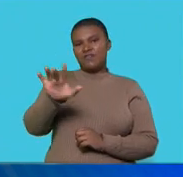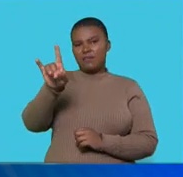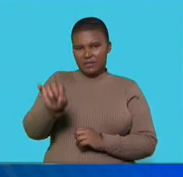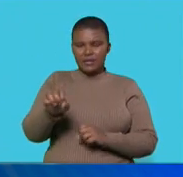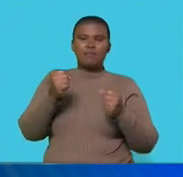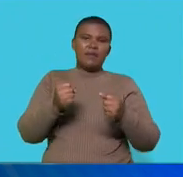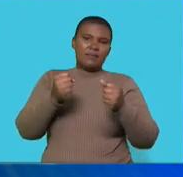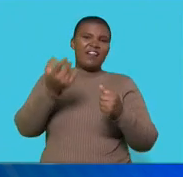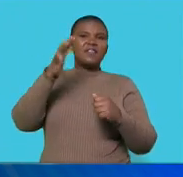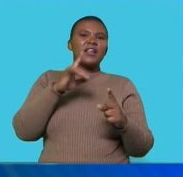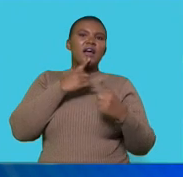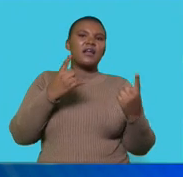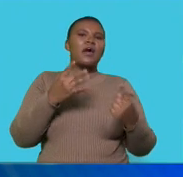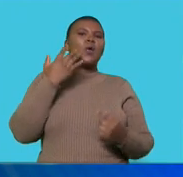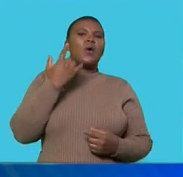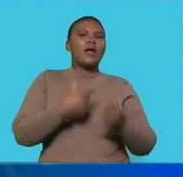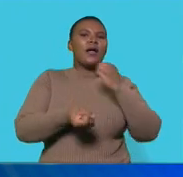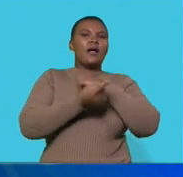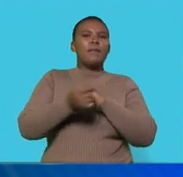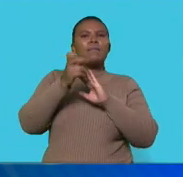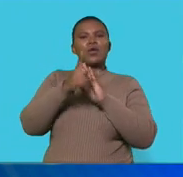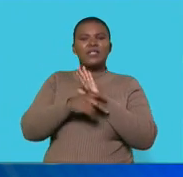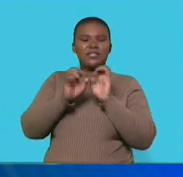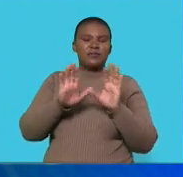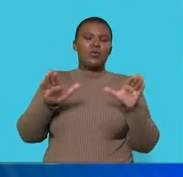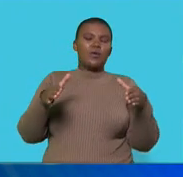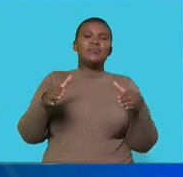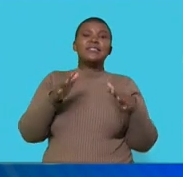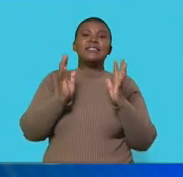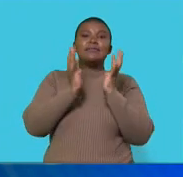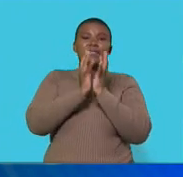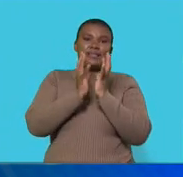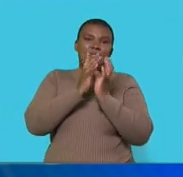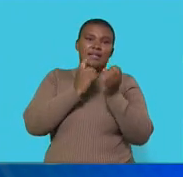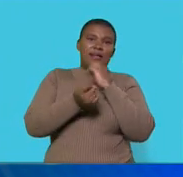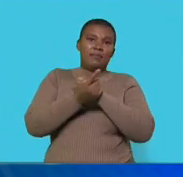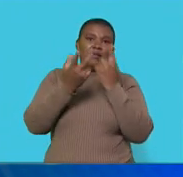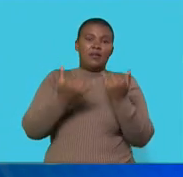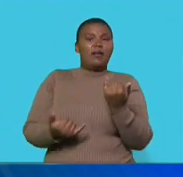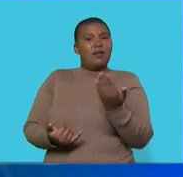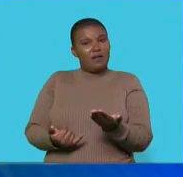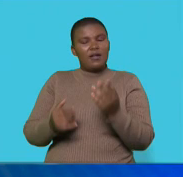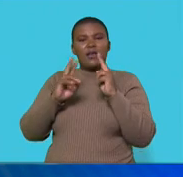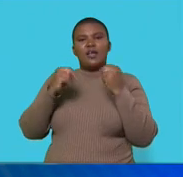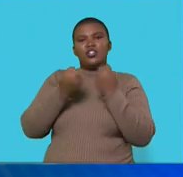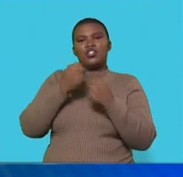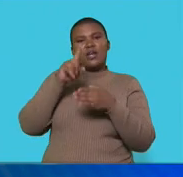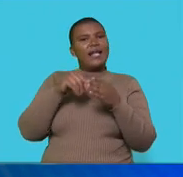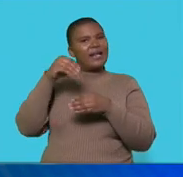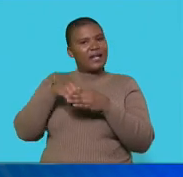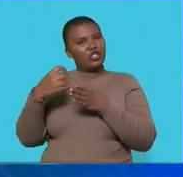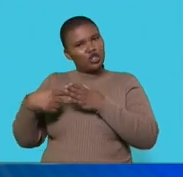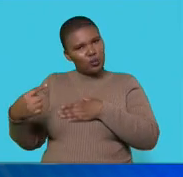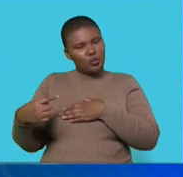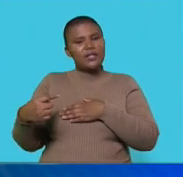was made during the central bank's May Monetary Policy Committee meeting. As expected, this move comes during National Elections Week